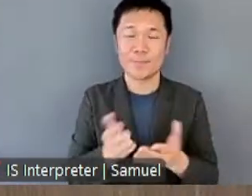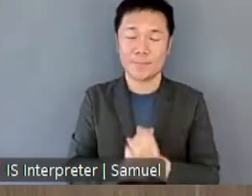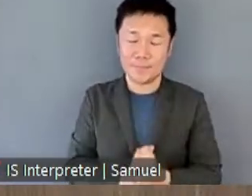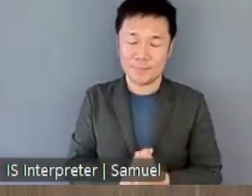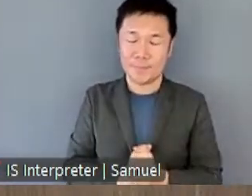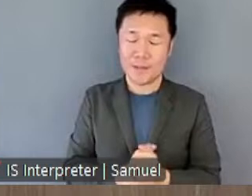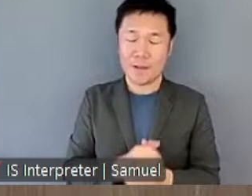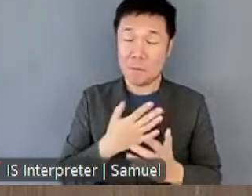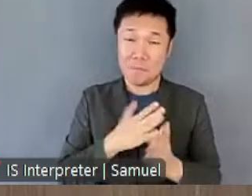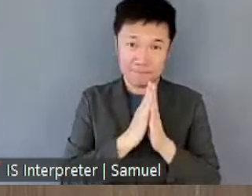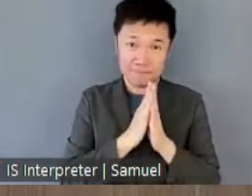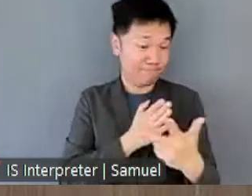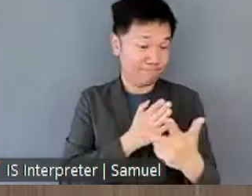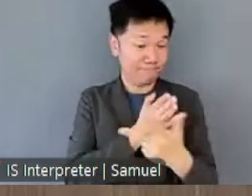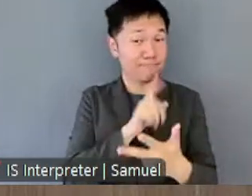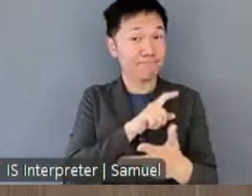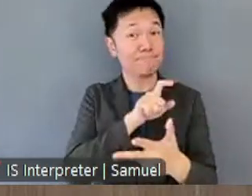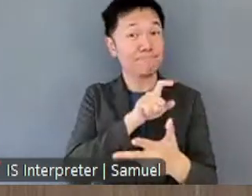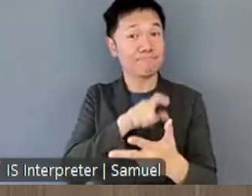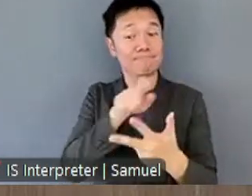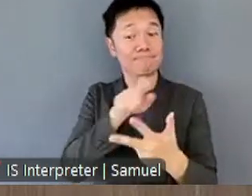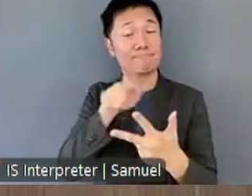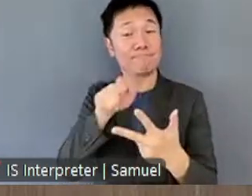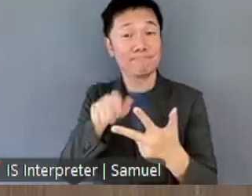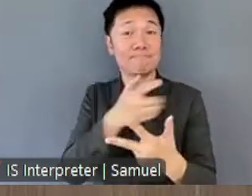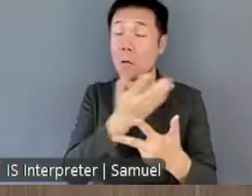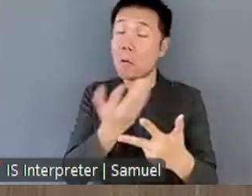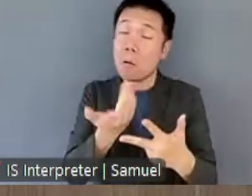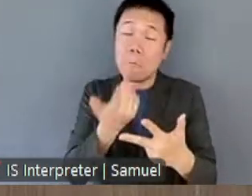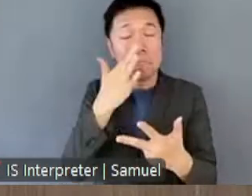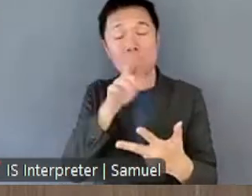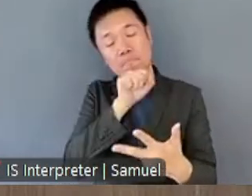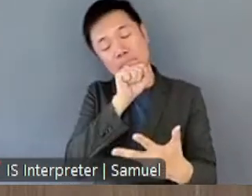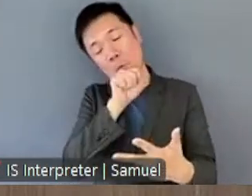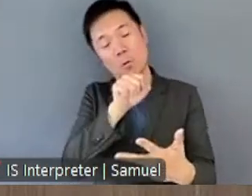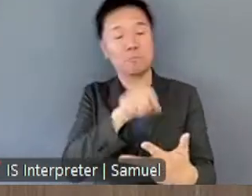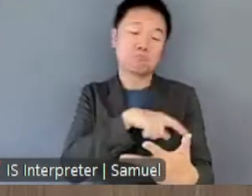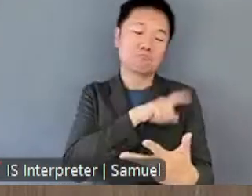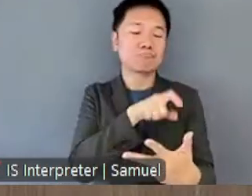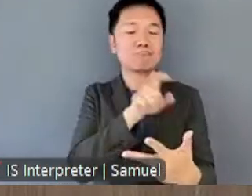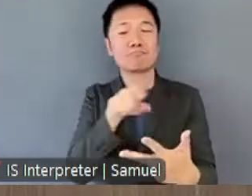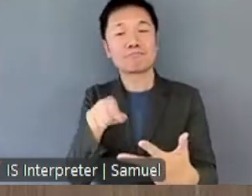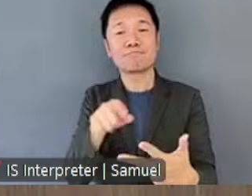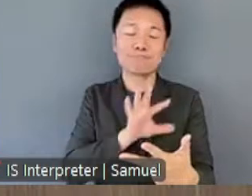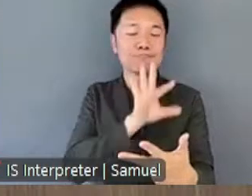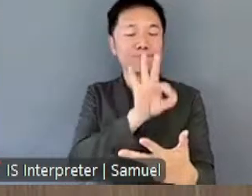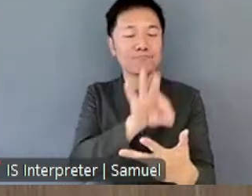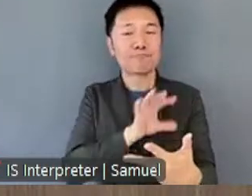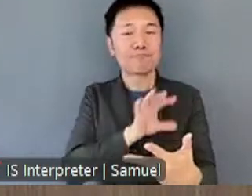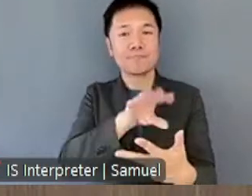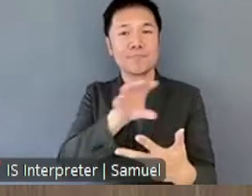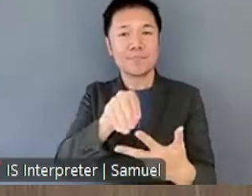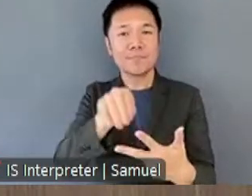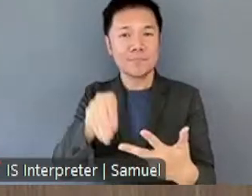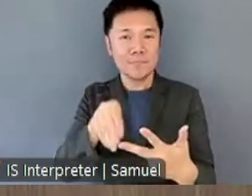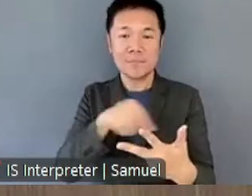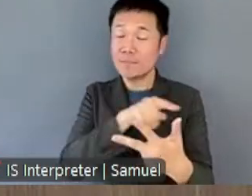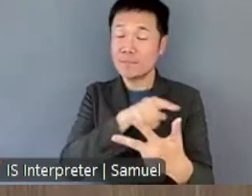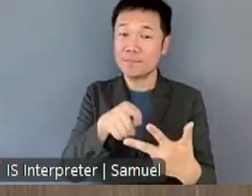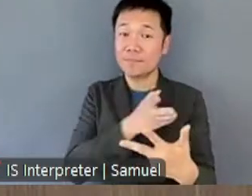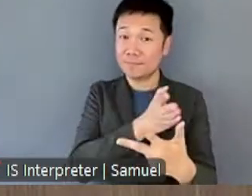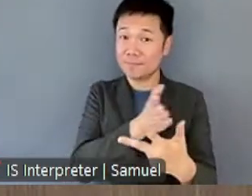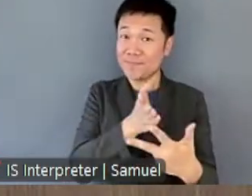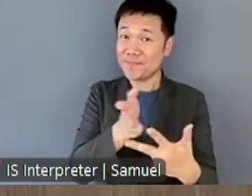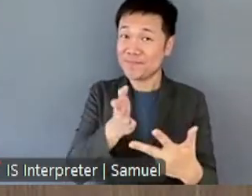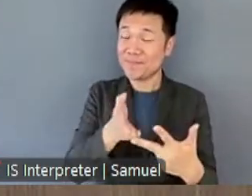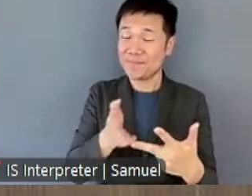to attend one or more, 1, 2, or 3 of these side